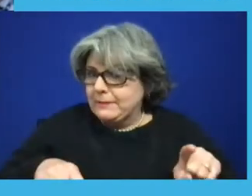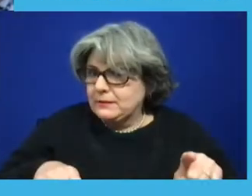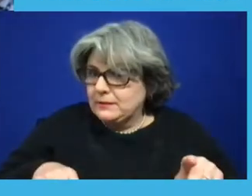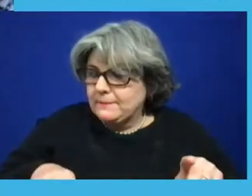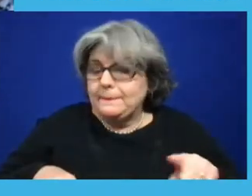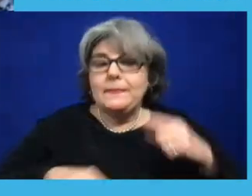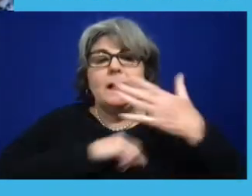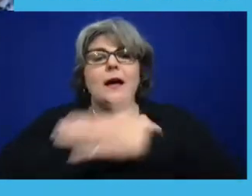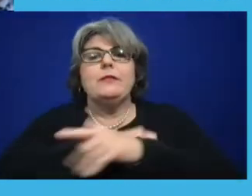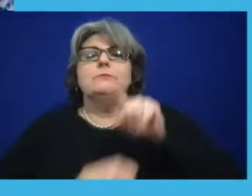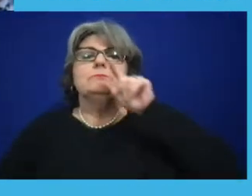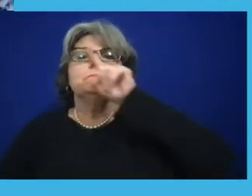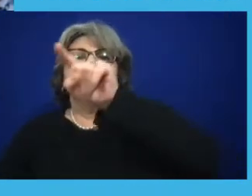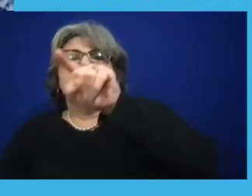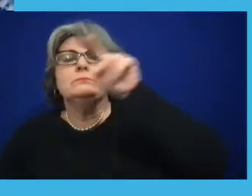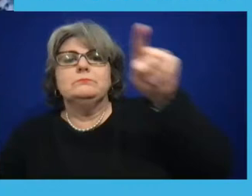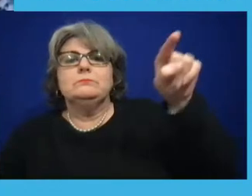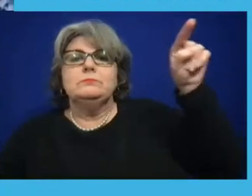up on democracy.